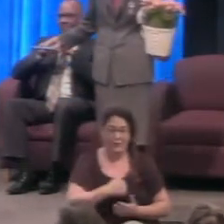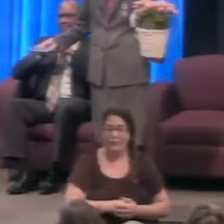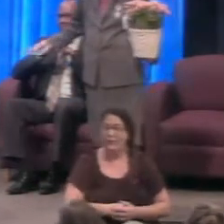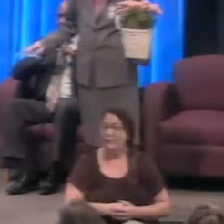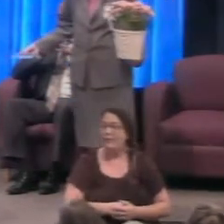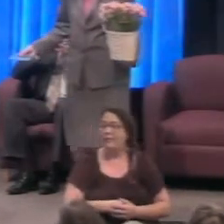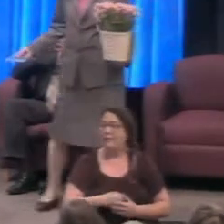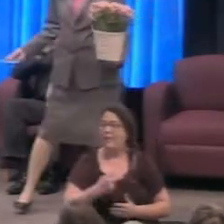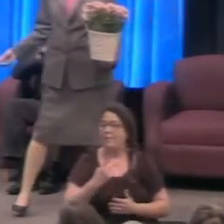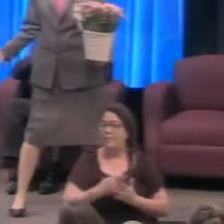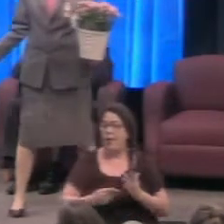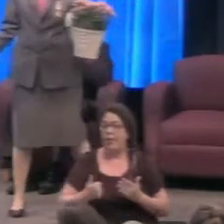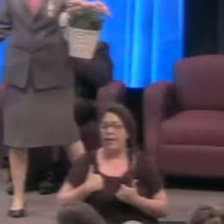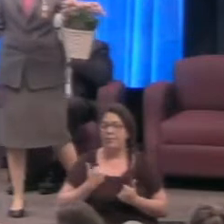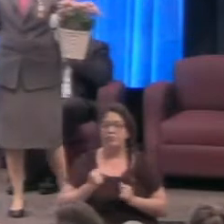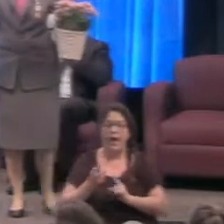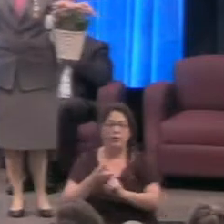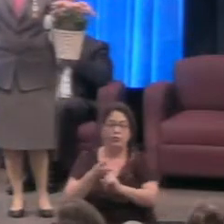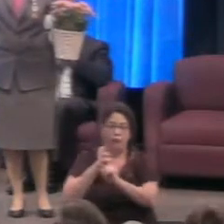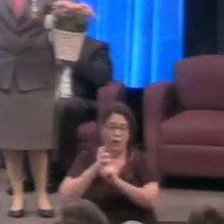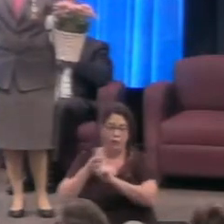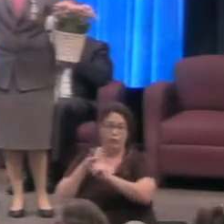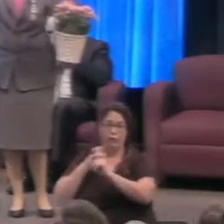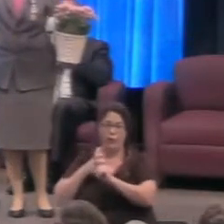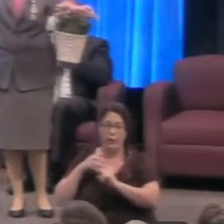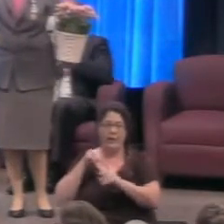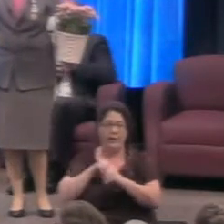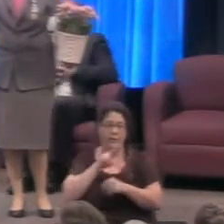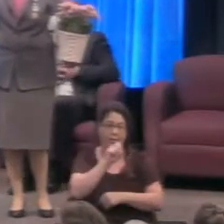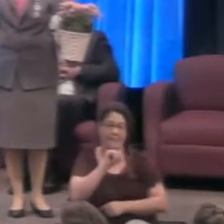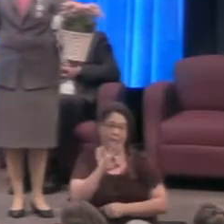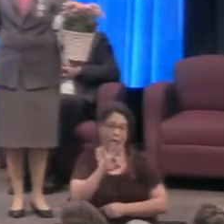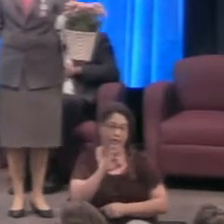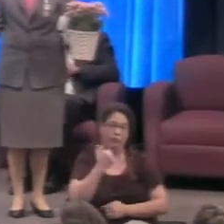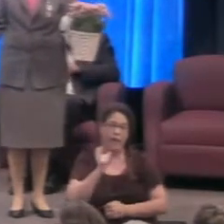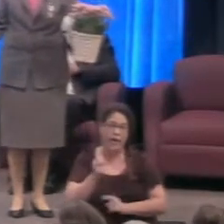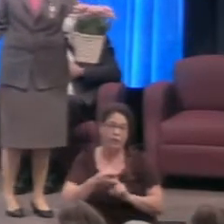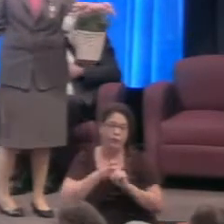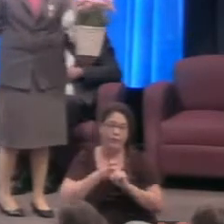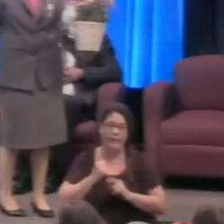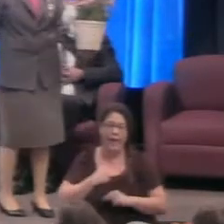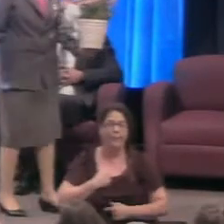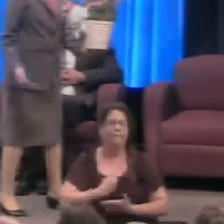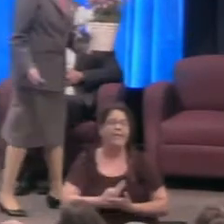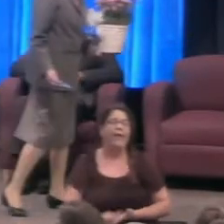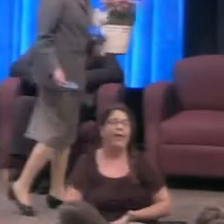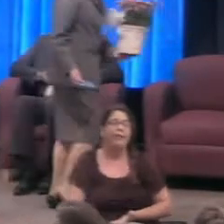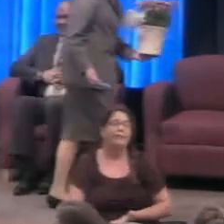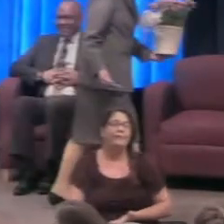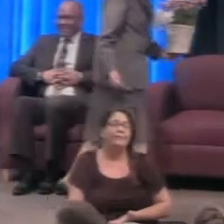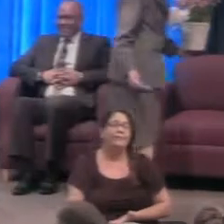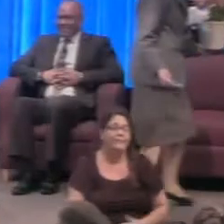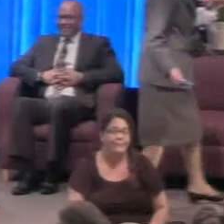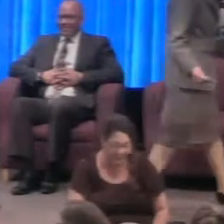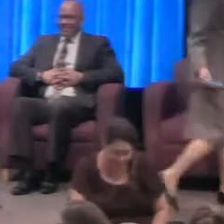of whom I tried to recruit to the United States Air Force, and I failed